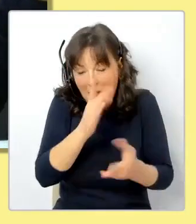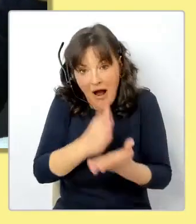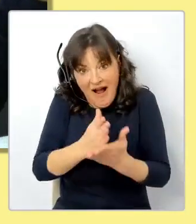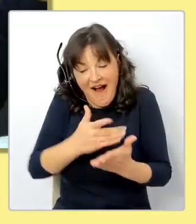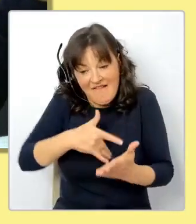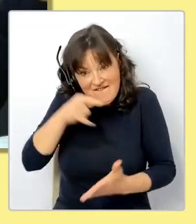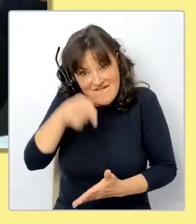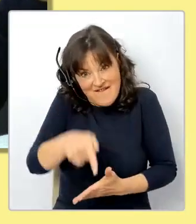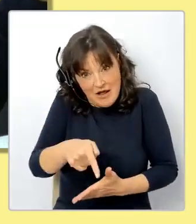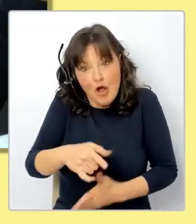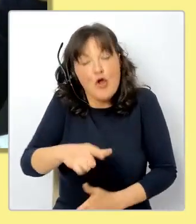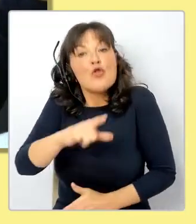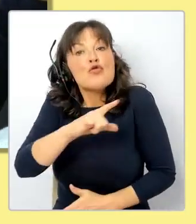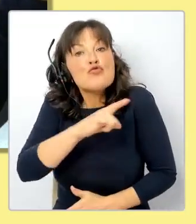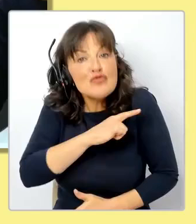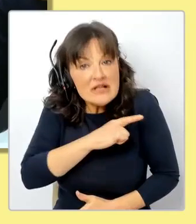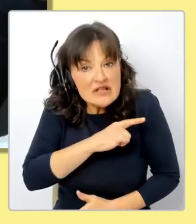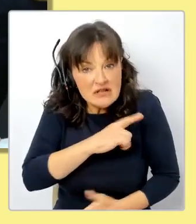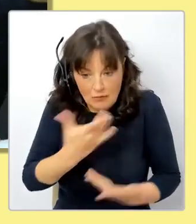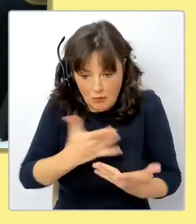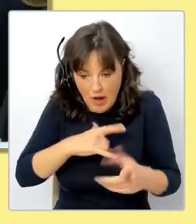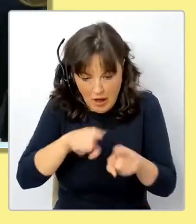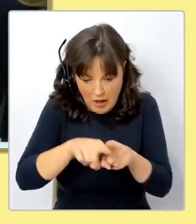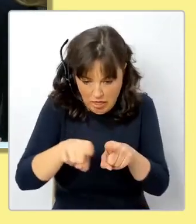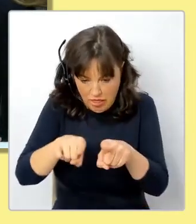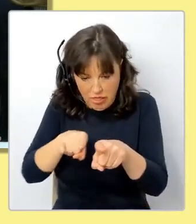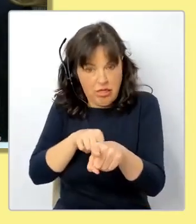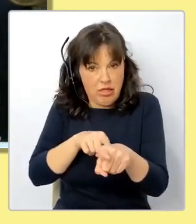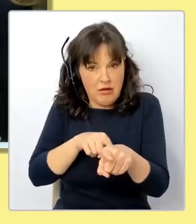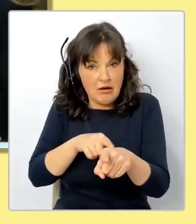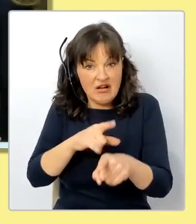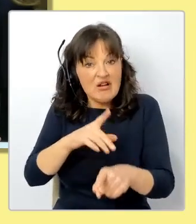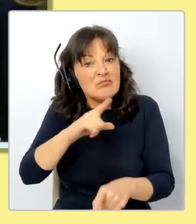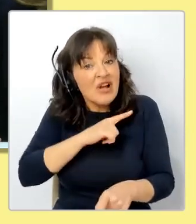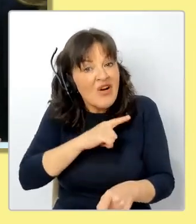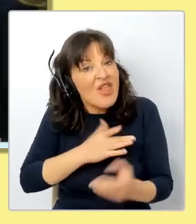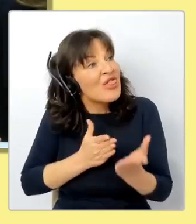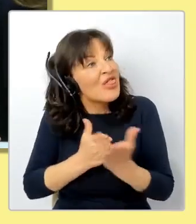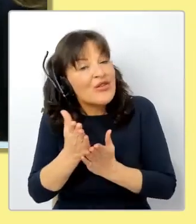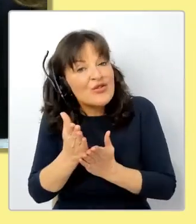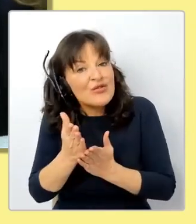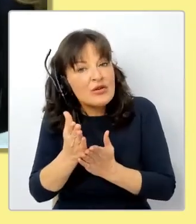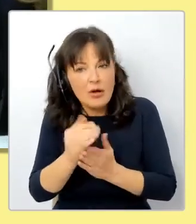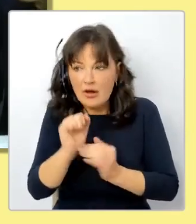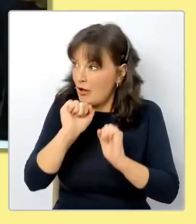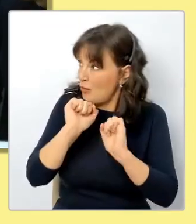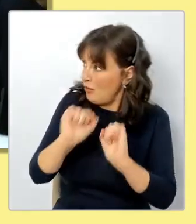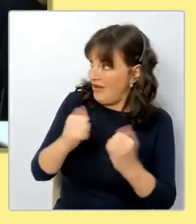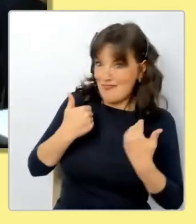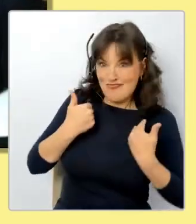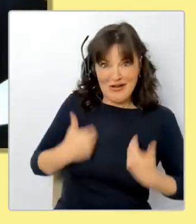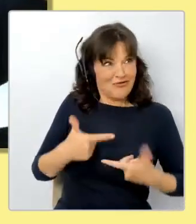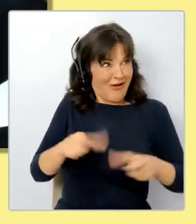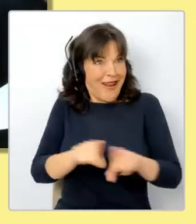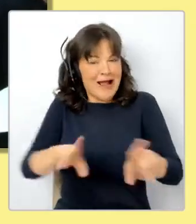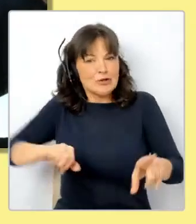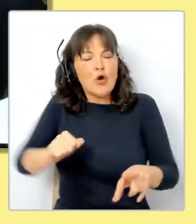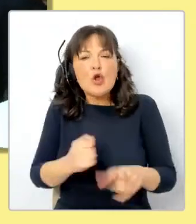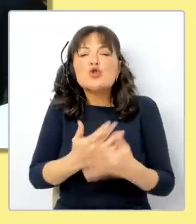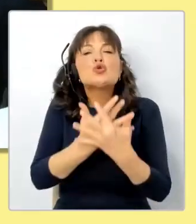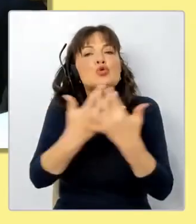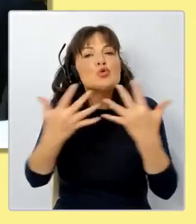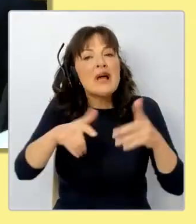are found in the absolute outrageous injustice that in a rich country like ours, too many